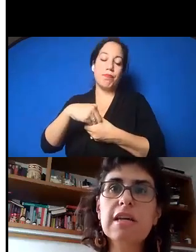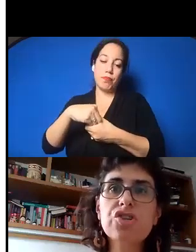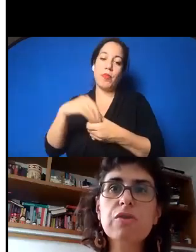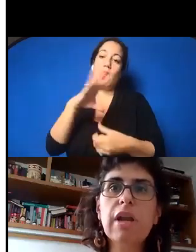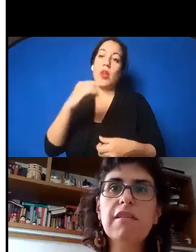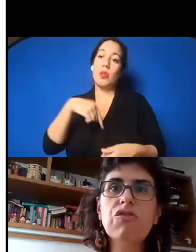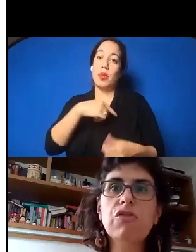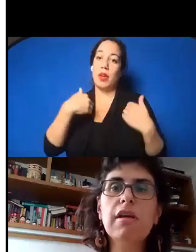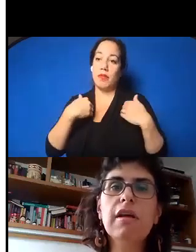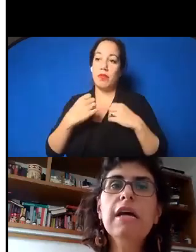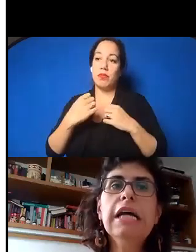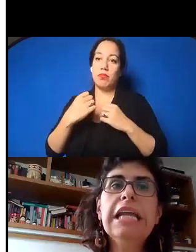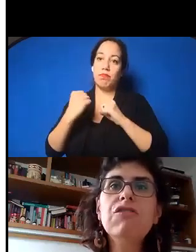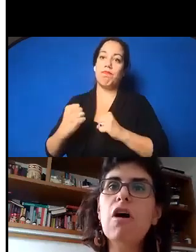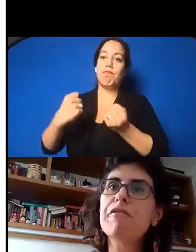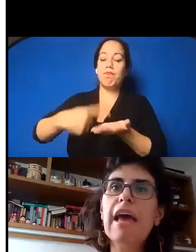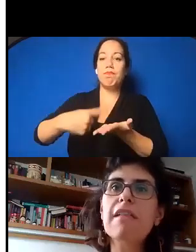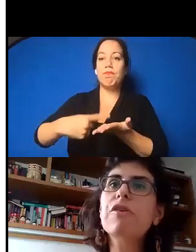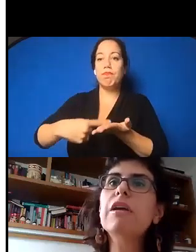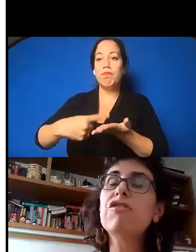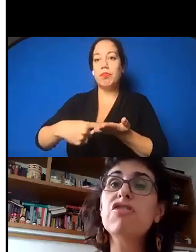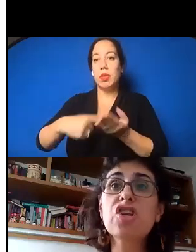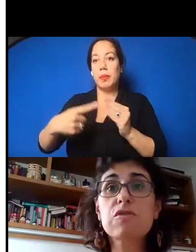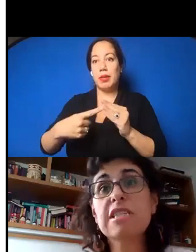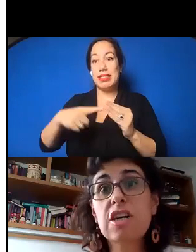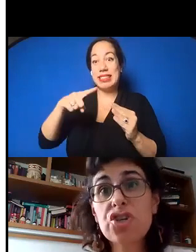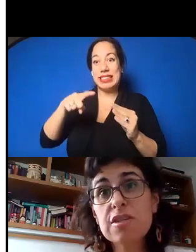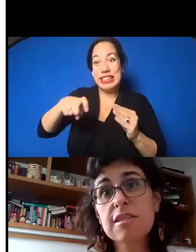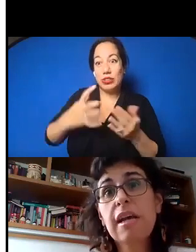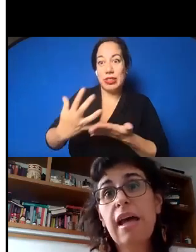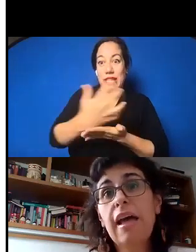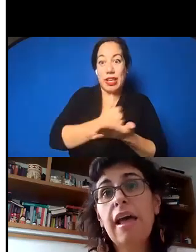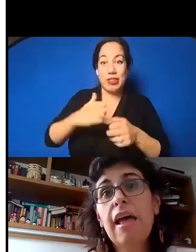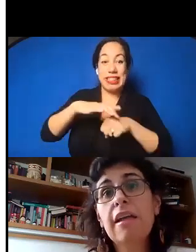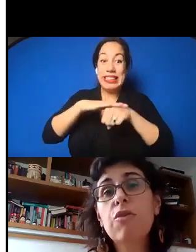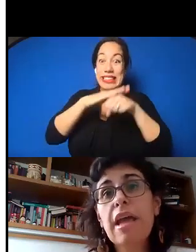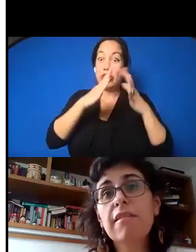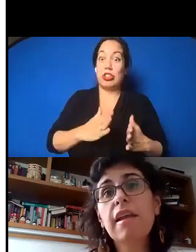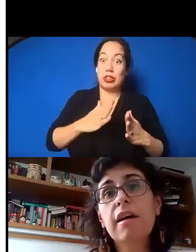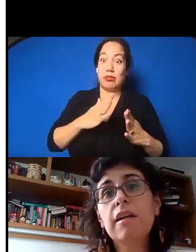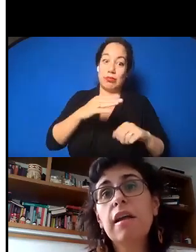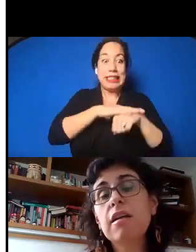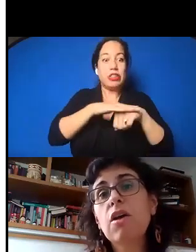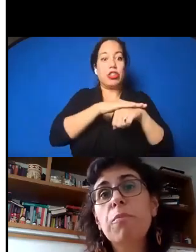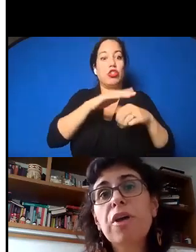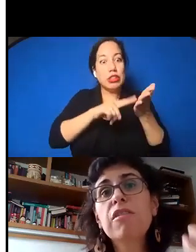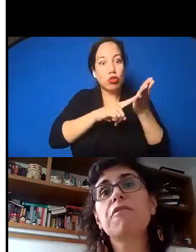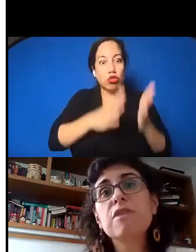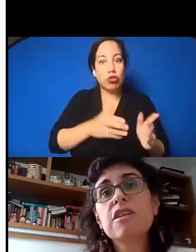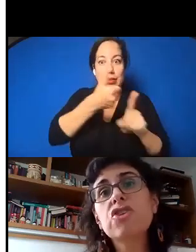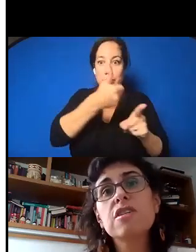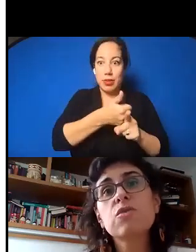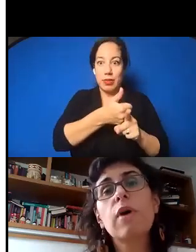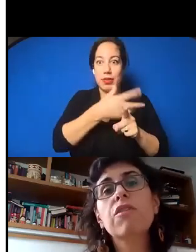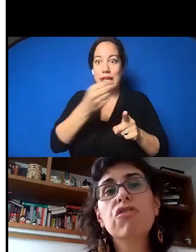strong discussion related to the need of gathering indigenous researchers and creating a community